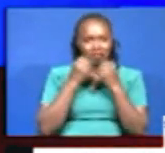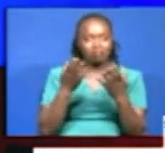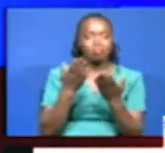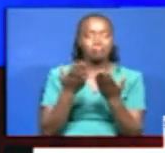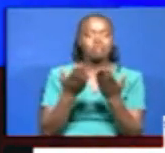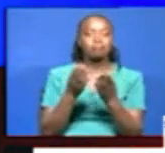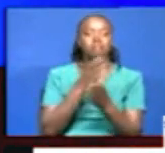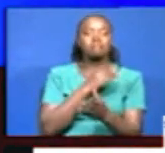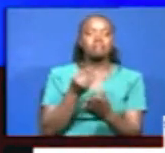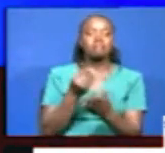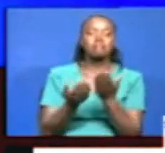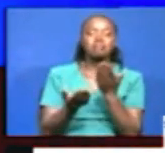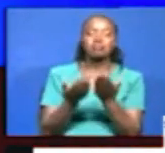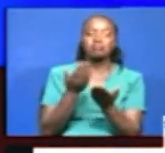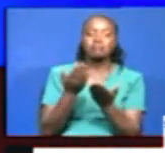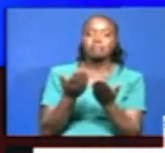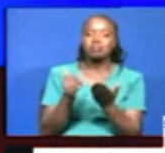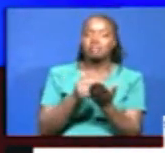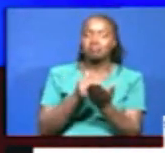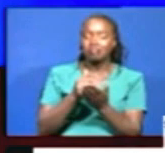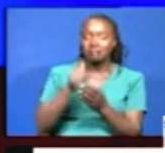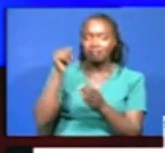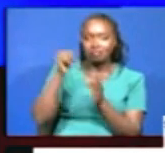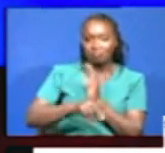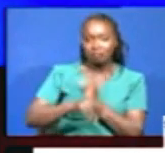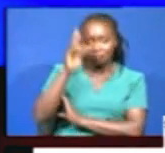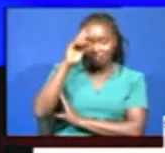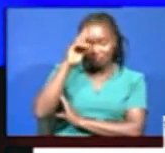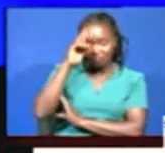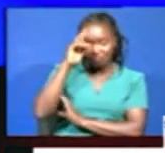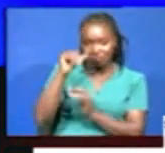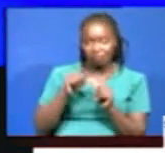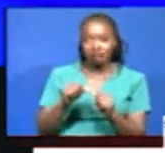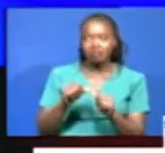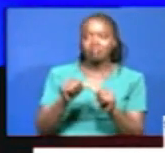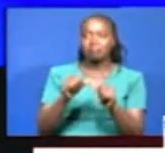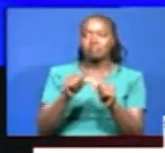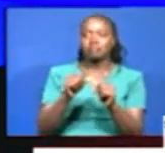is there any sound reason for the continuing pollution.